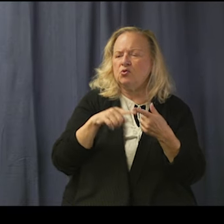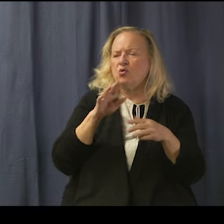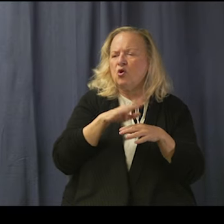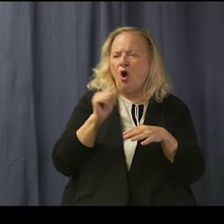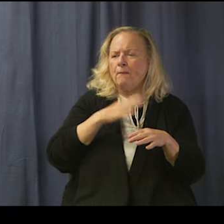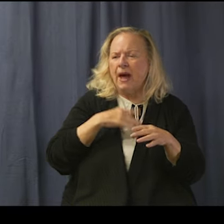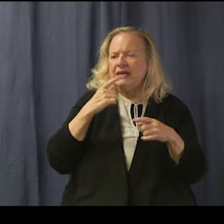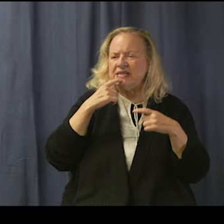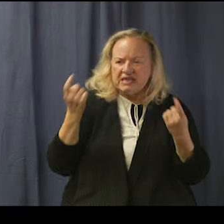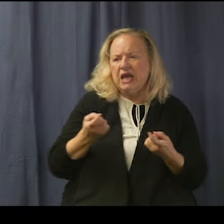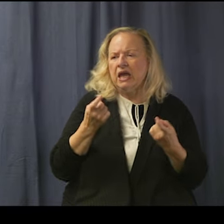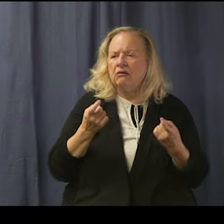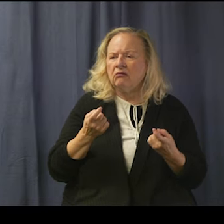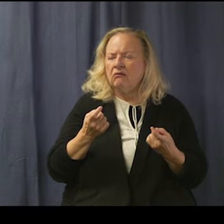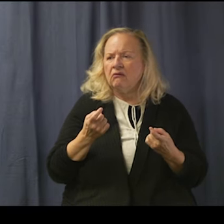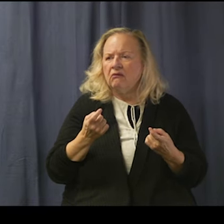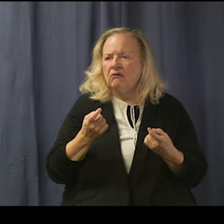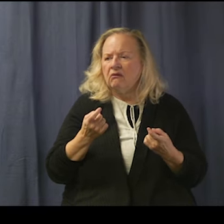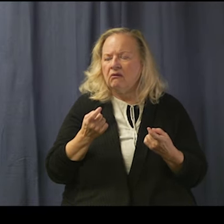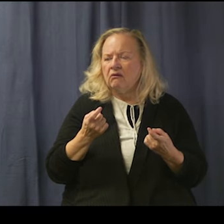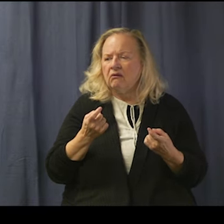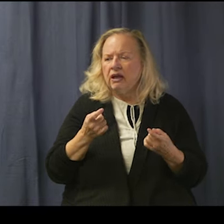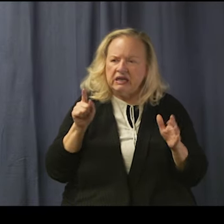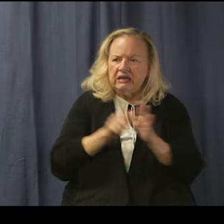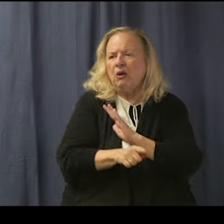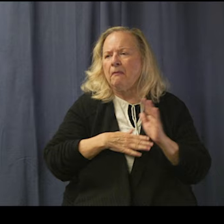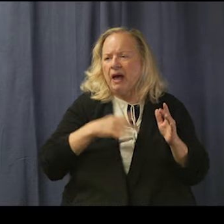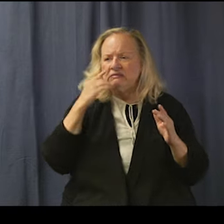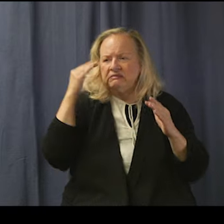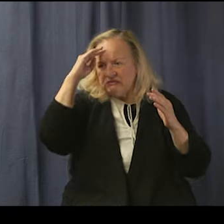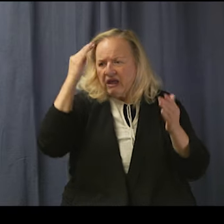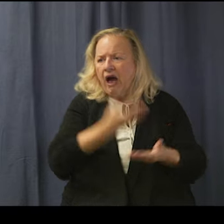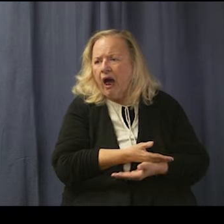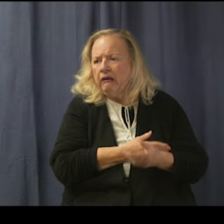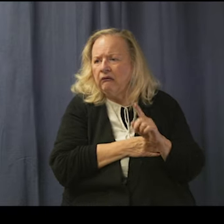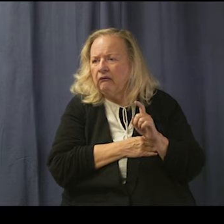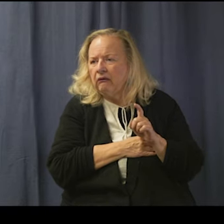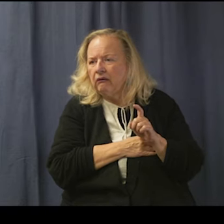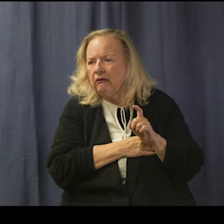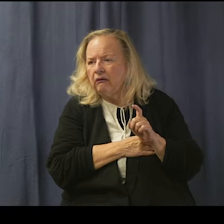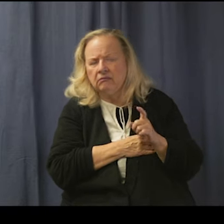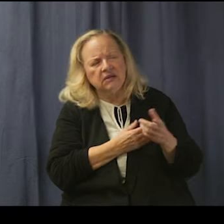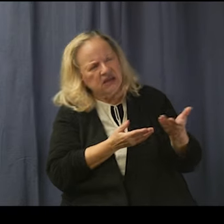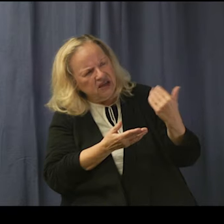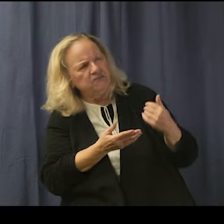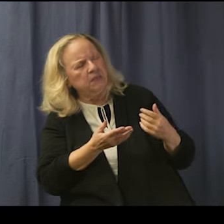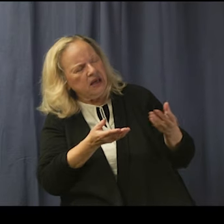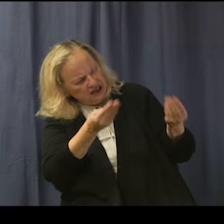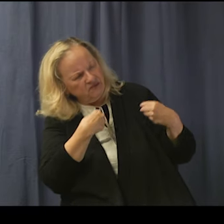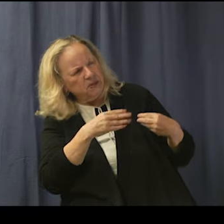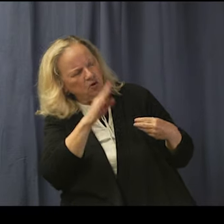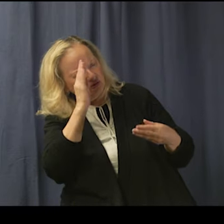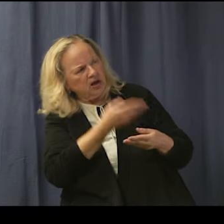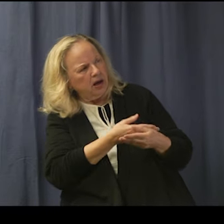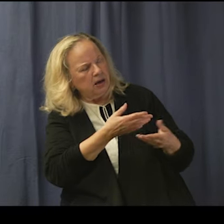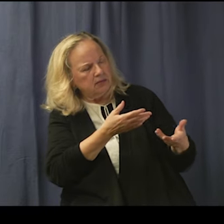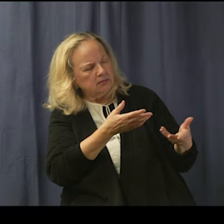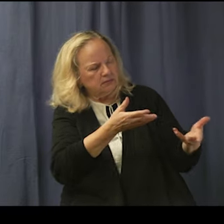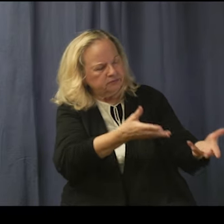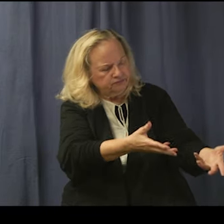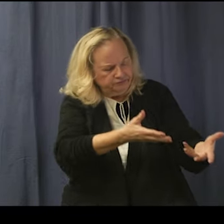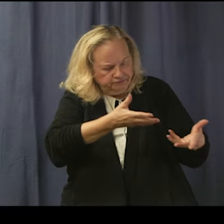my sin to remembrance and to slay my son? And he said to her, give me your son. And he took him out of